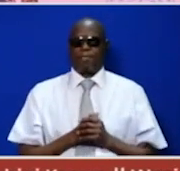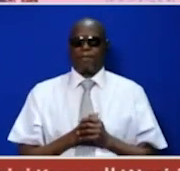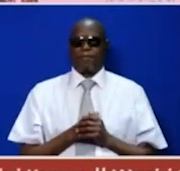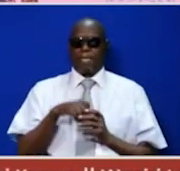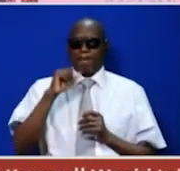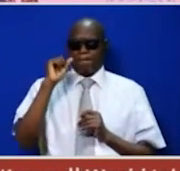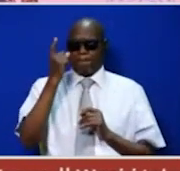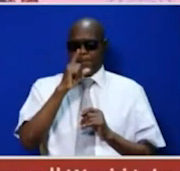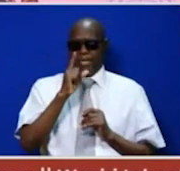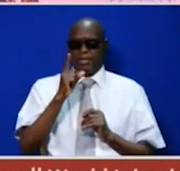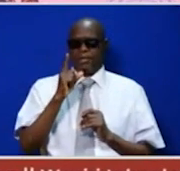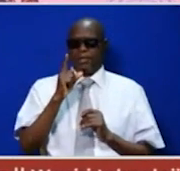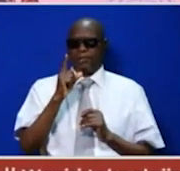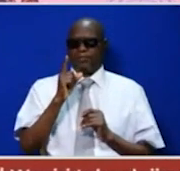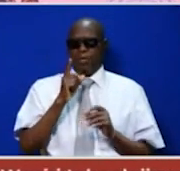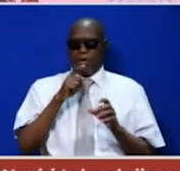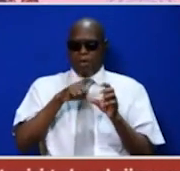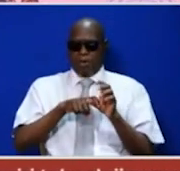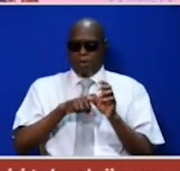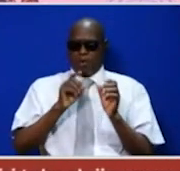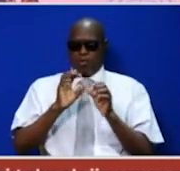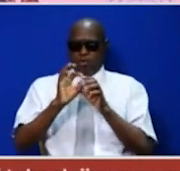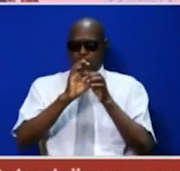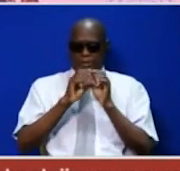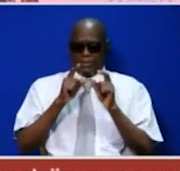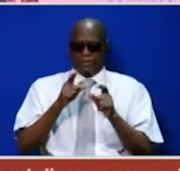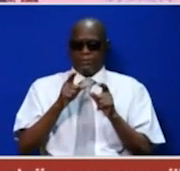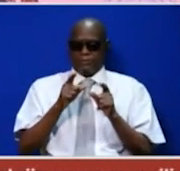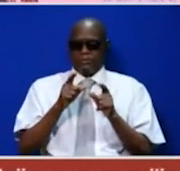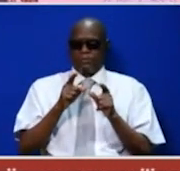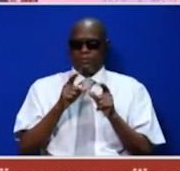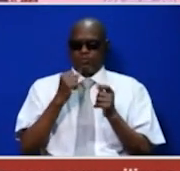anchored this coordination role to this office to give impetus